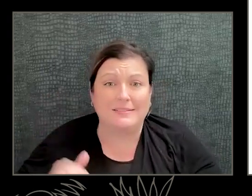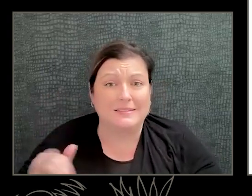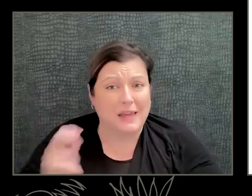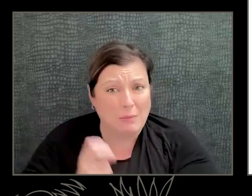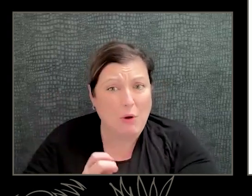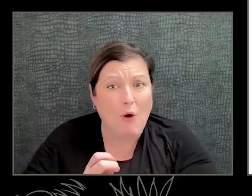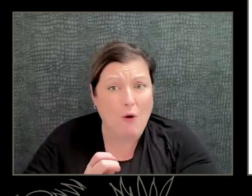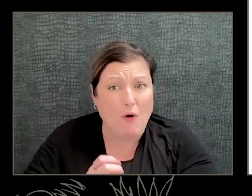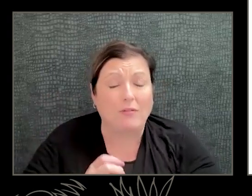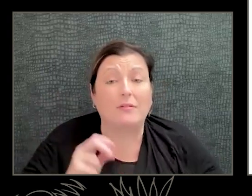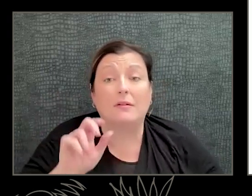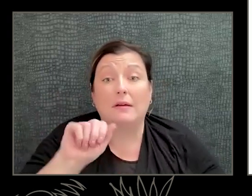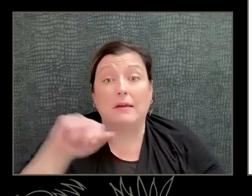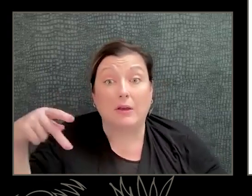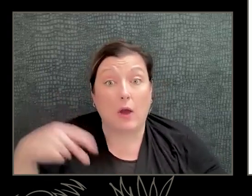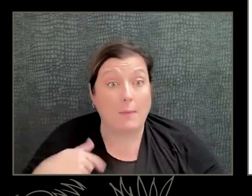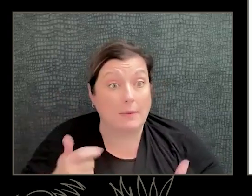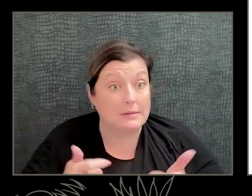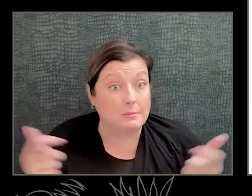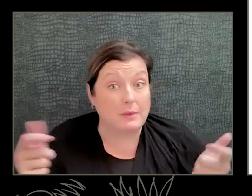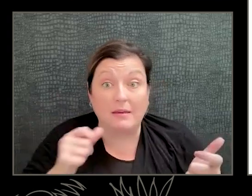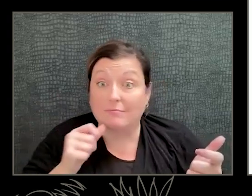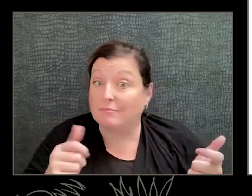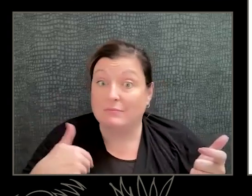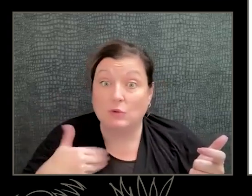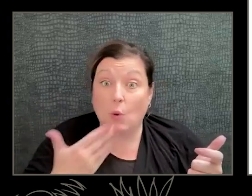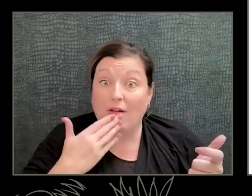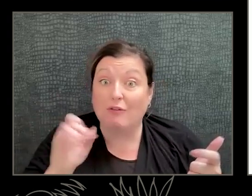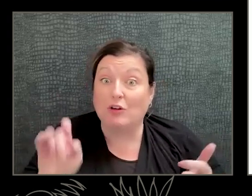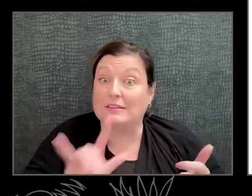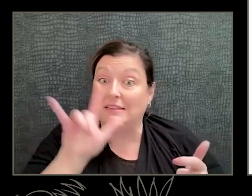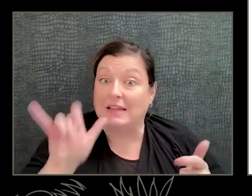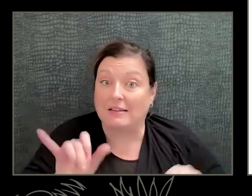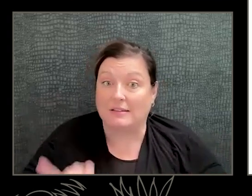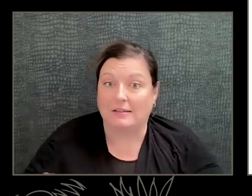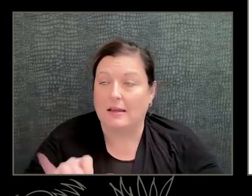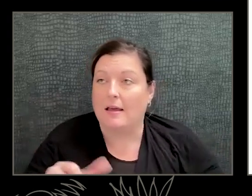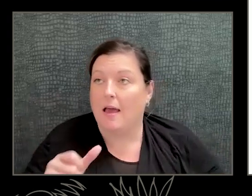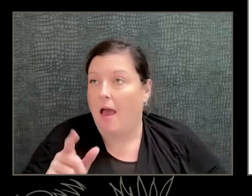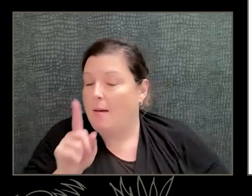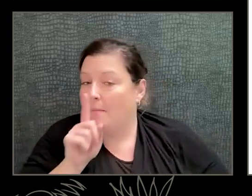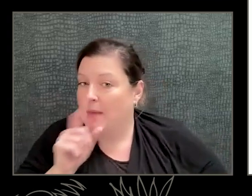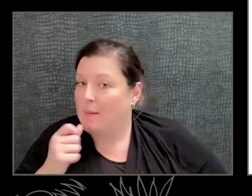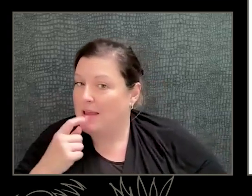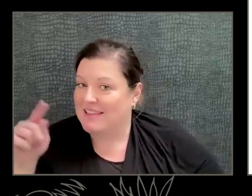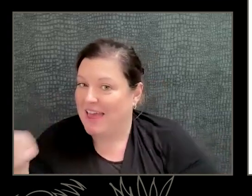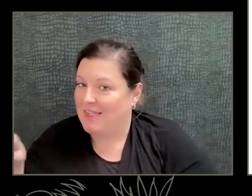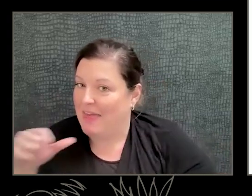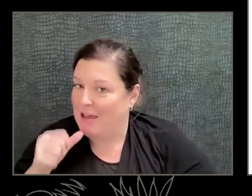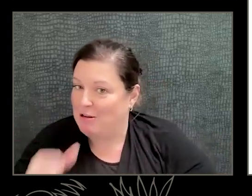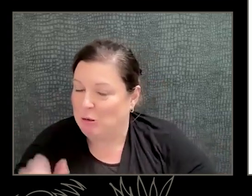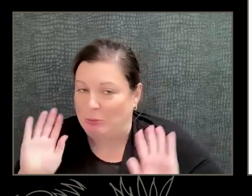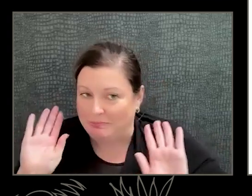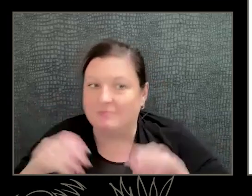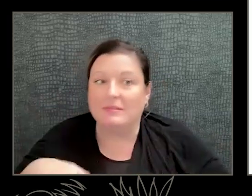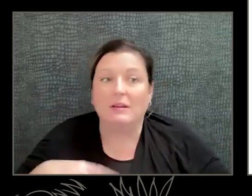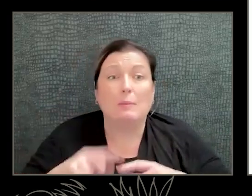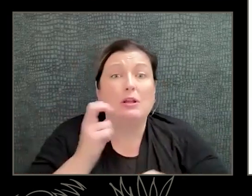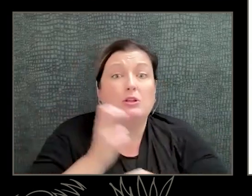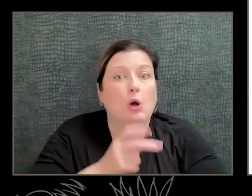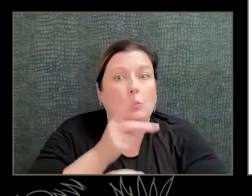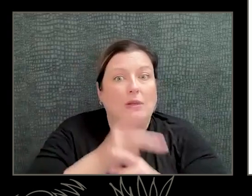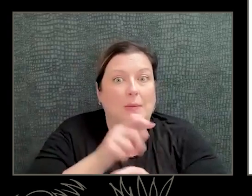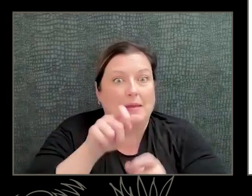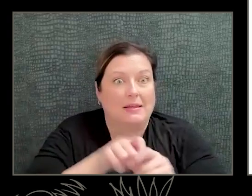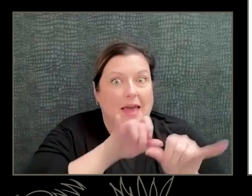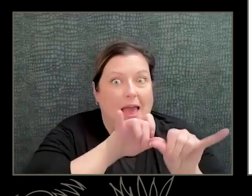is really big and you don't have good styling standards. I'm not saying they don't have good styling standards, but it can be hard to keep everything the exact same.